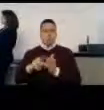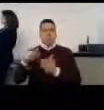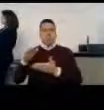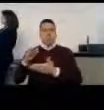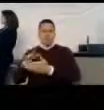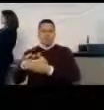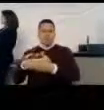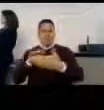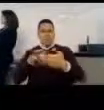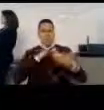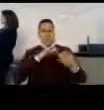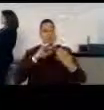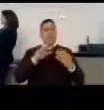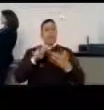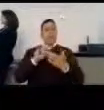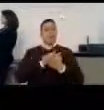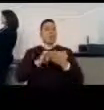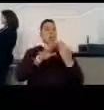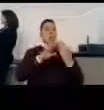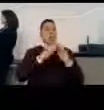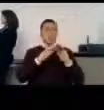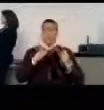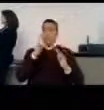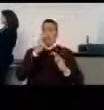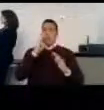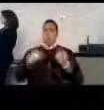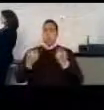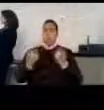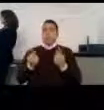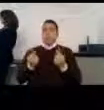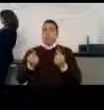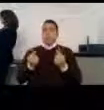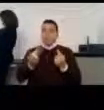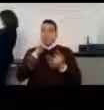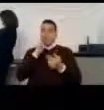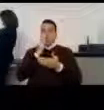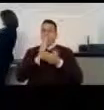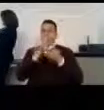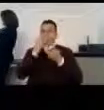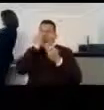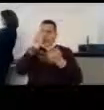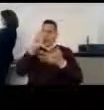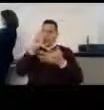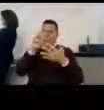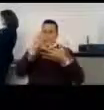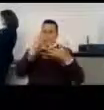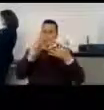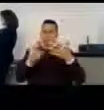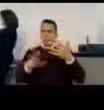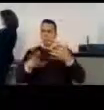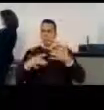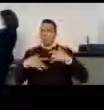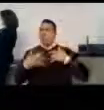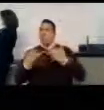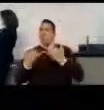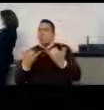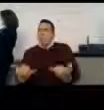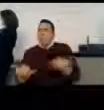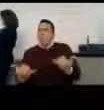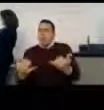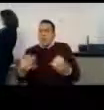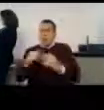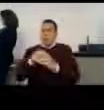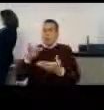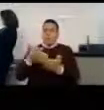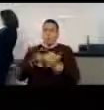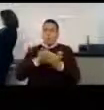a whole study of the city and what's going on. So what I'm going to do is give you some information on what we're seeing right now in New